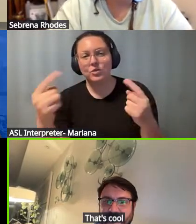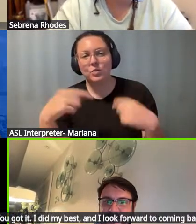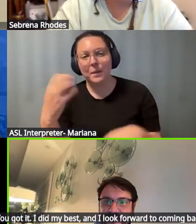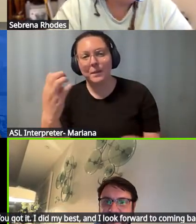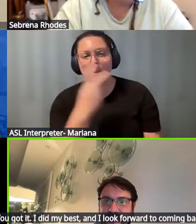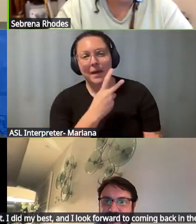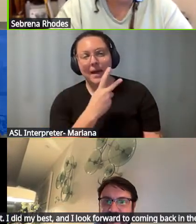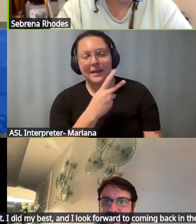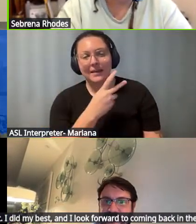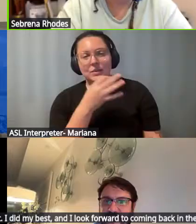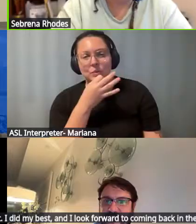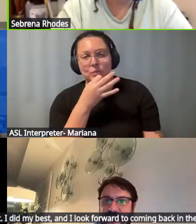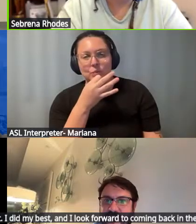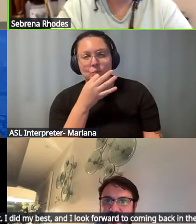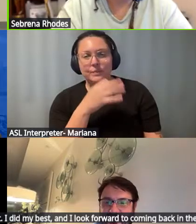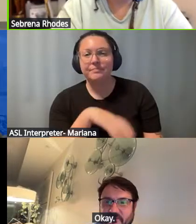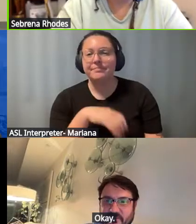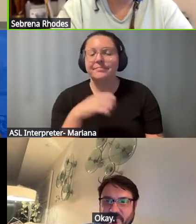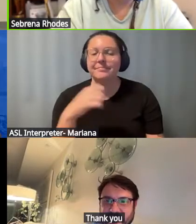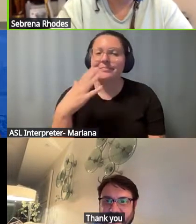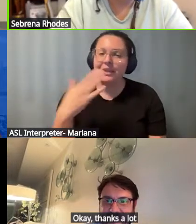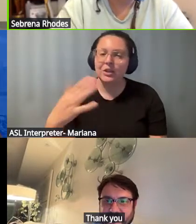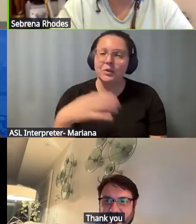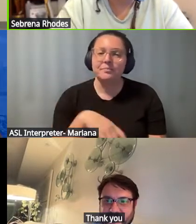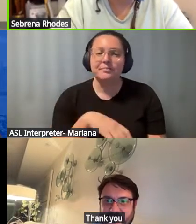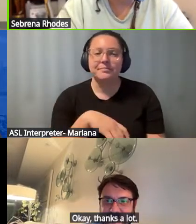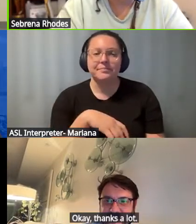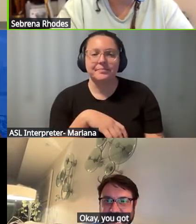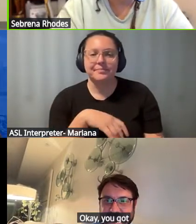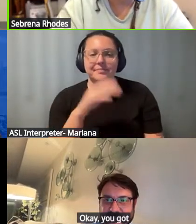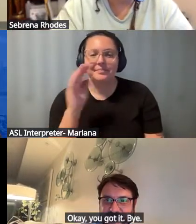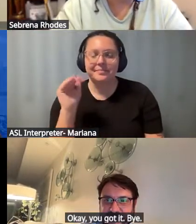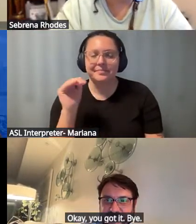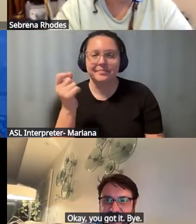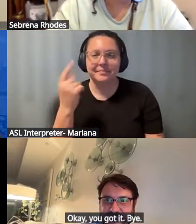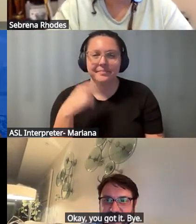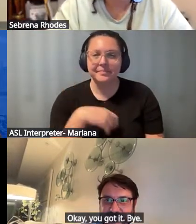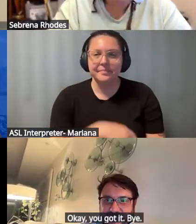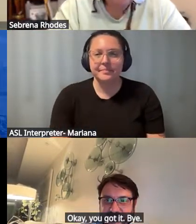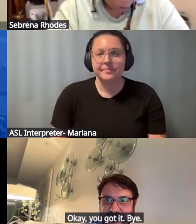future. Okay, Thank thank you. Okay, got it. Bye.